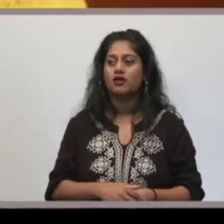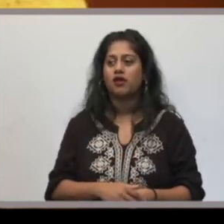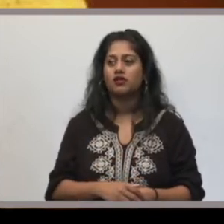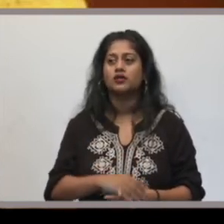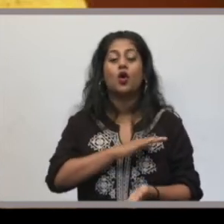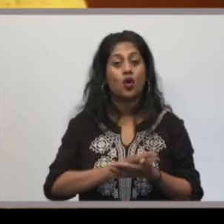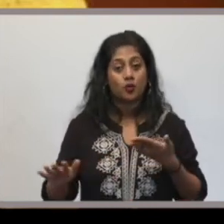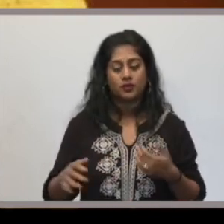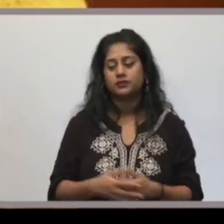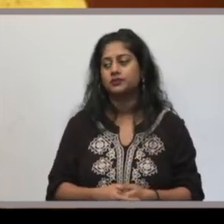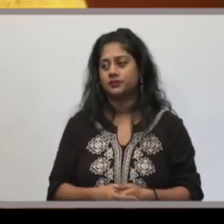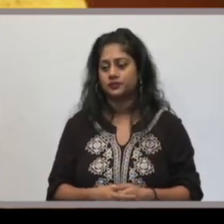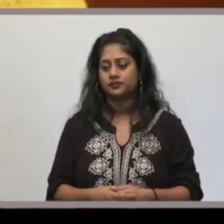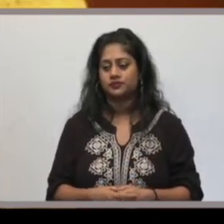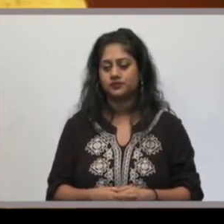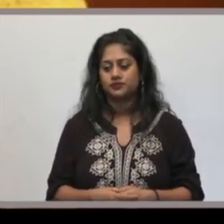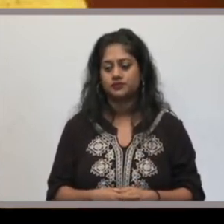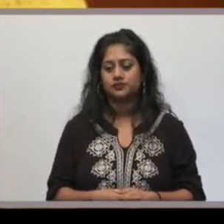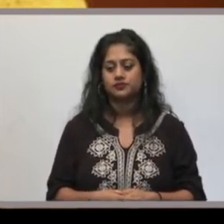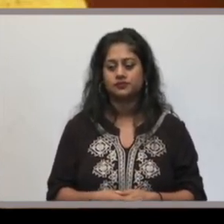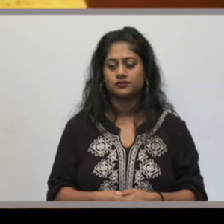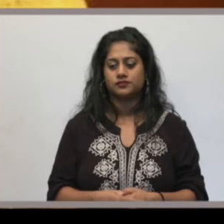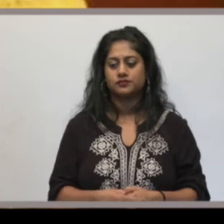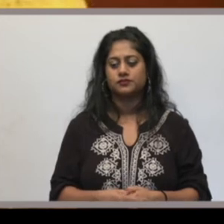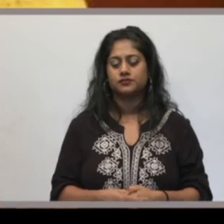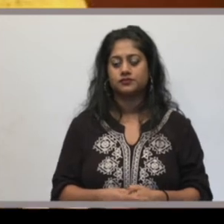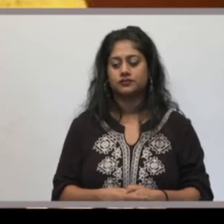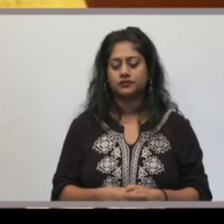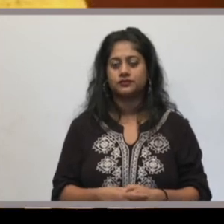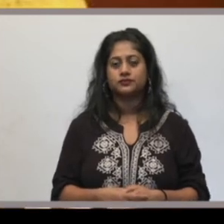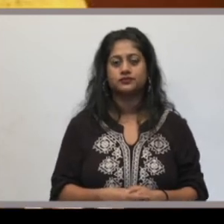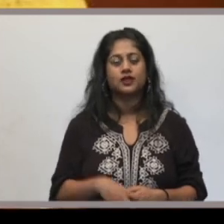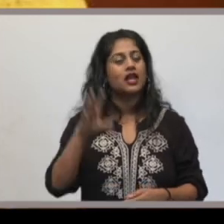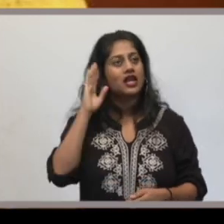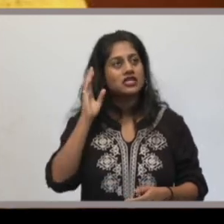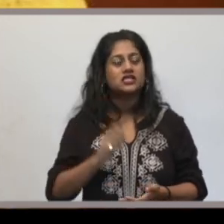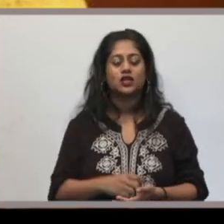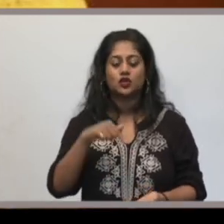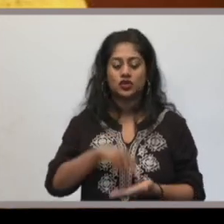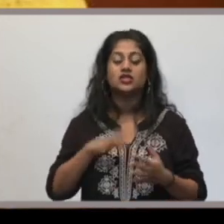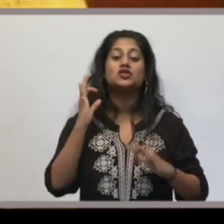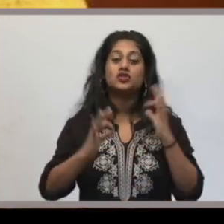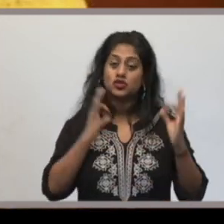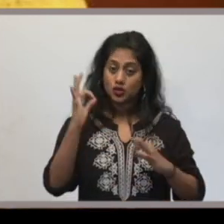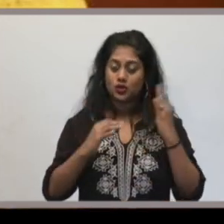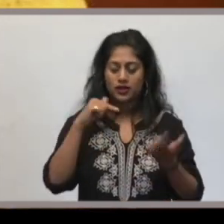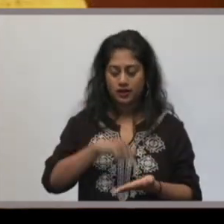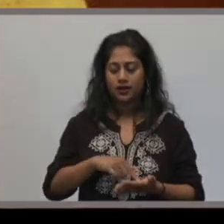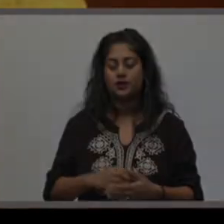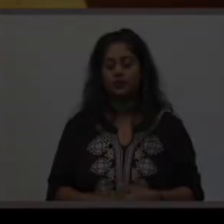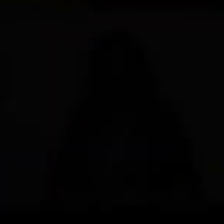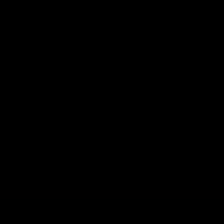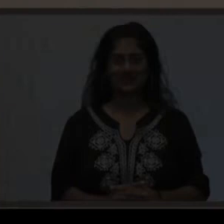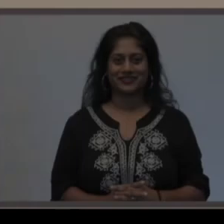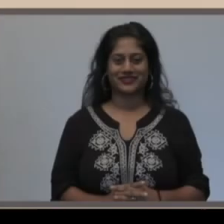to this real life story of pain, brokenness and depression, and how the hope of the Comforter comes